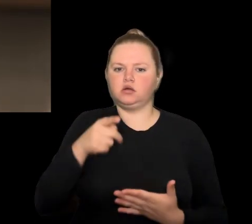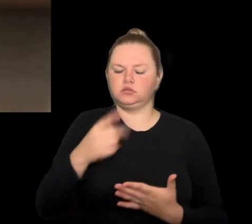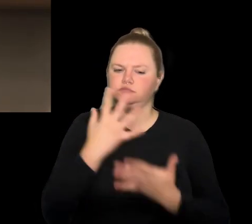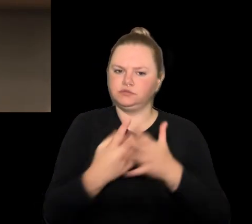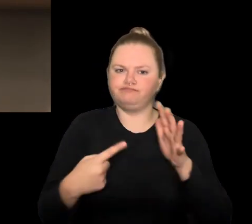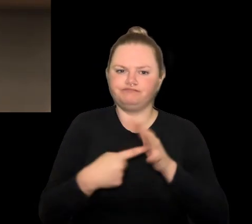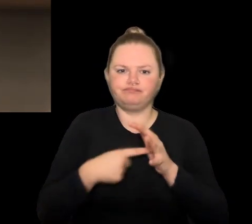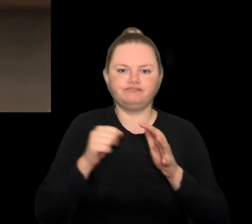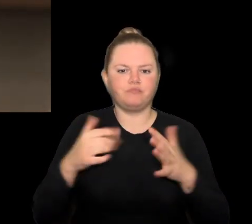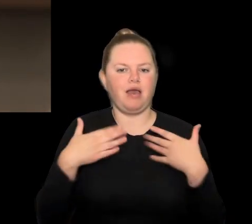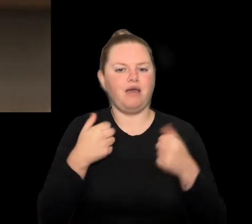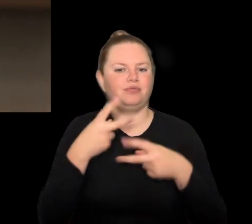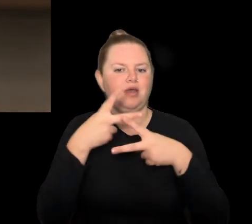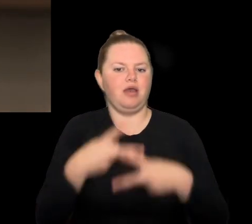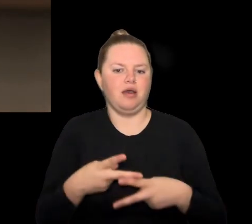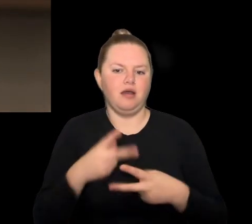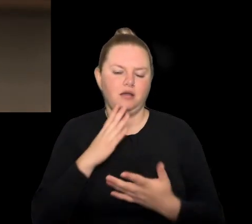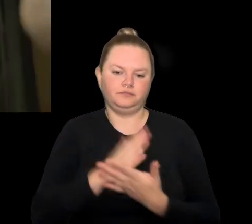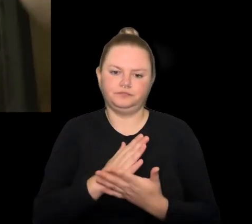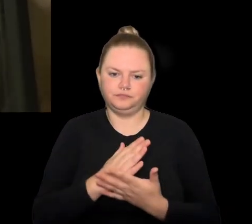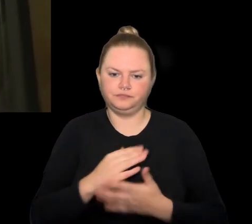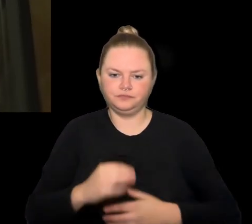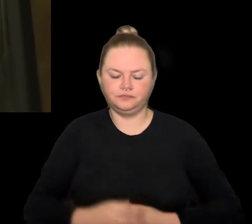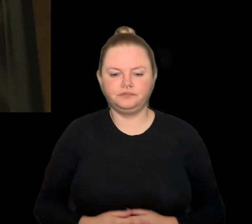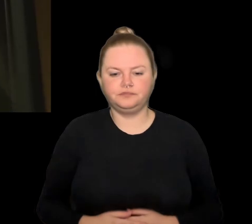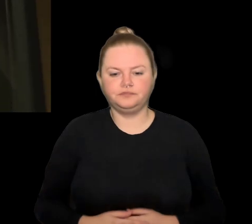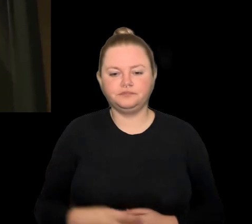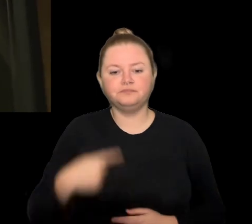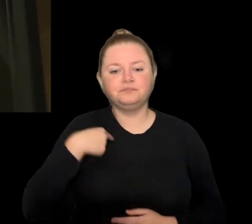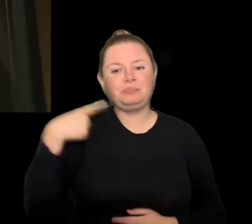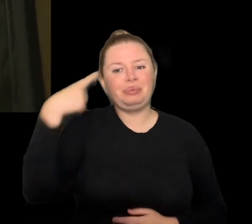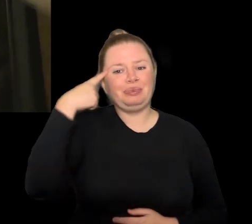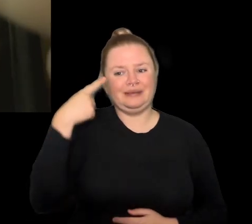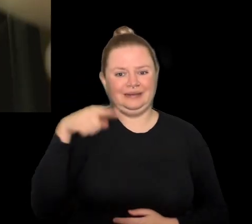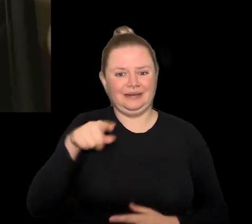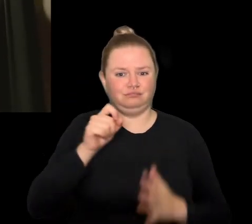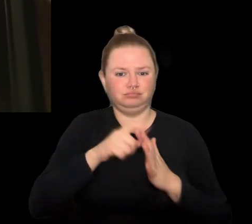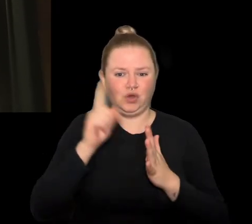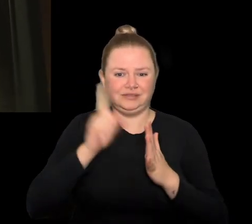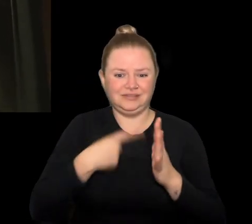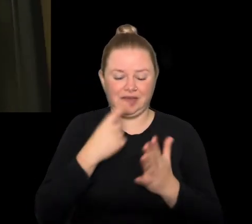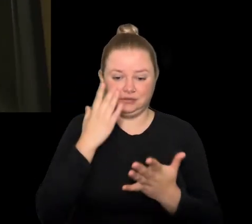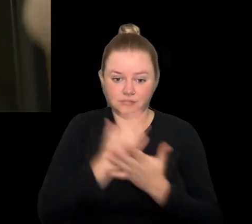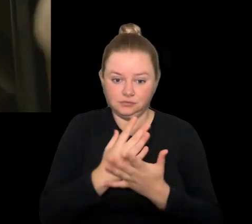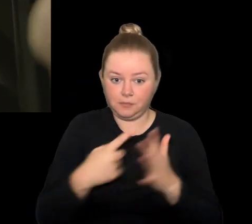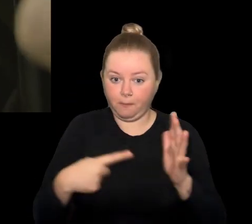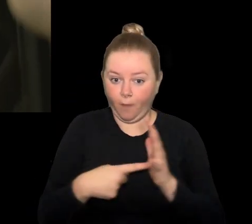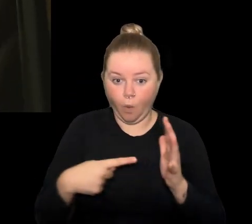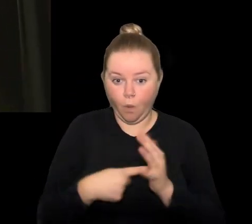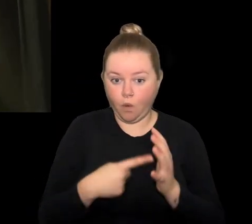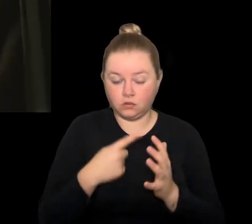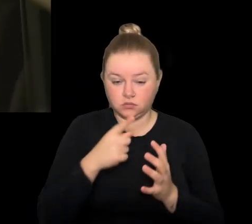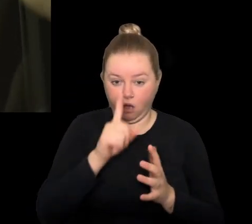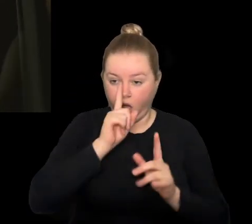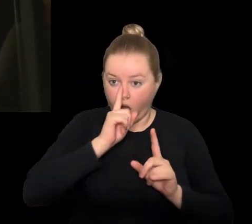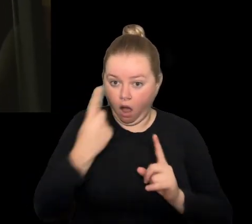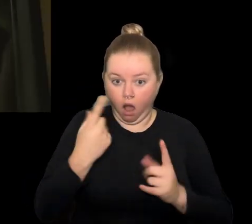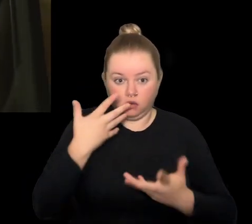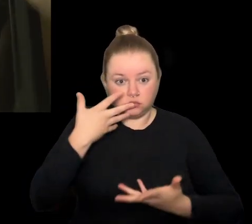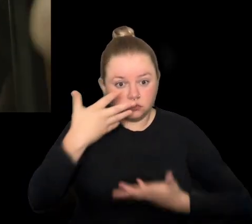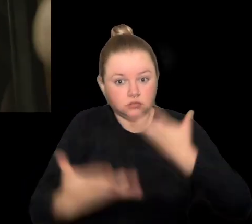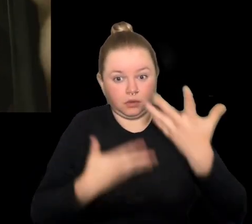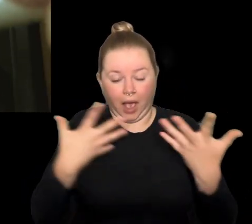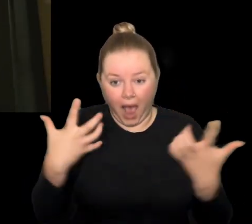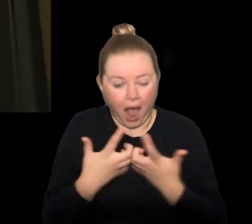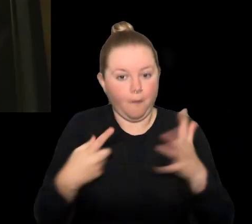are absolutely essential in healthcare. I think these projects are so important. You can't emphasise